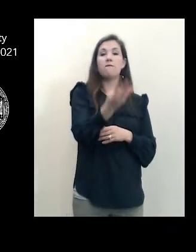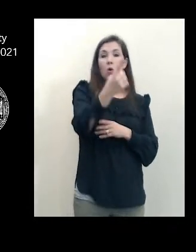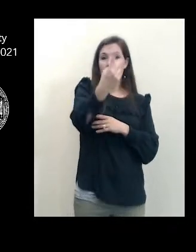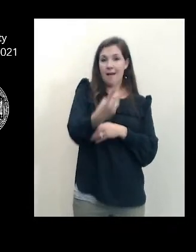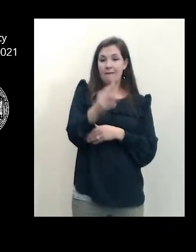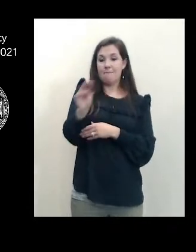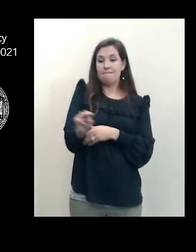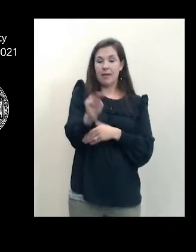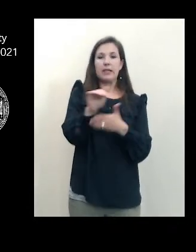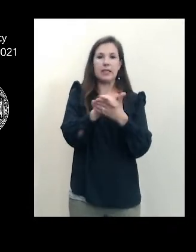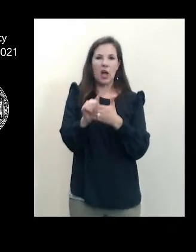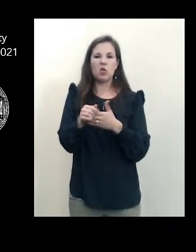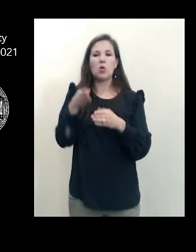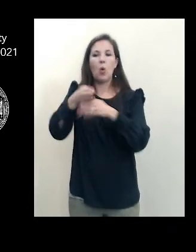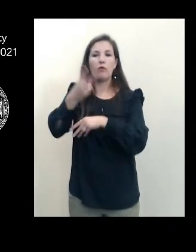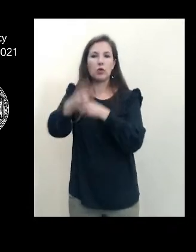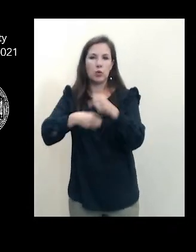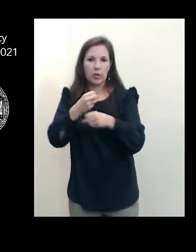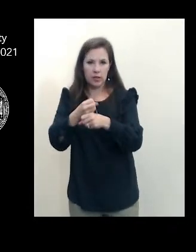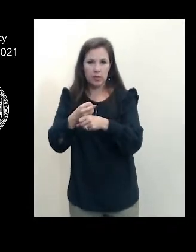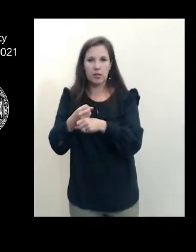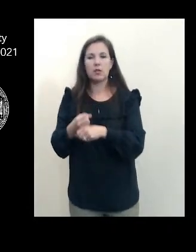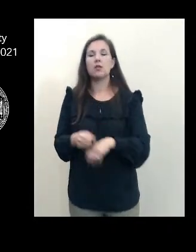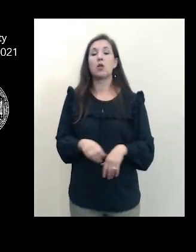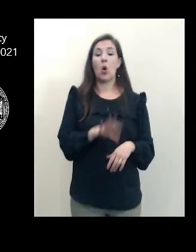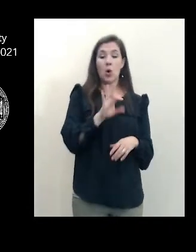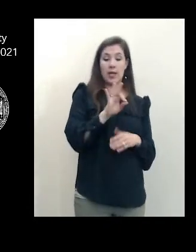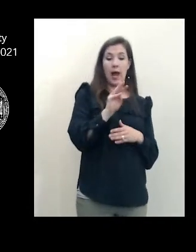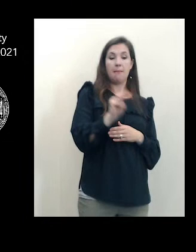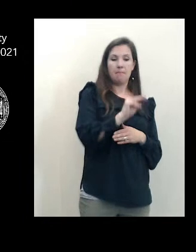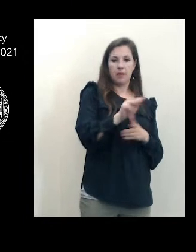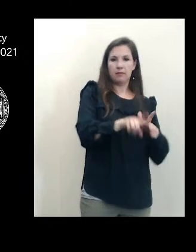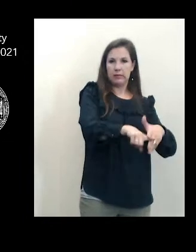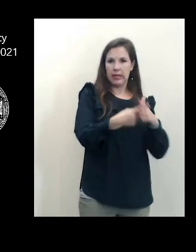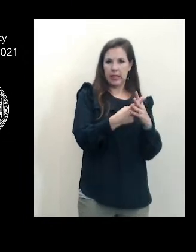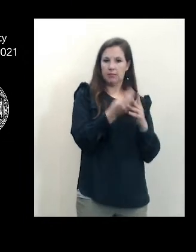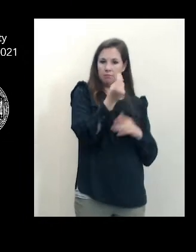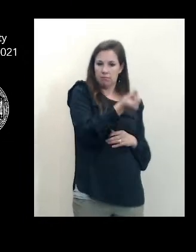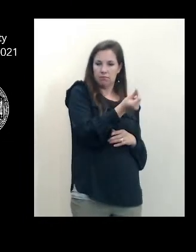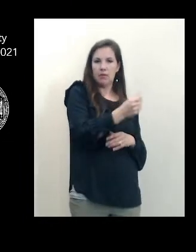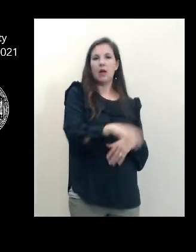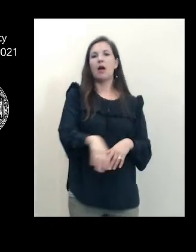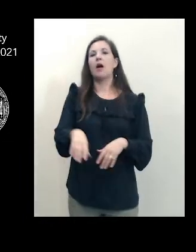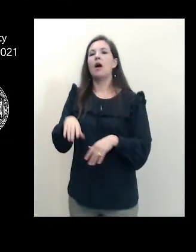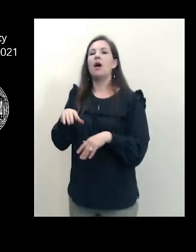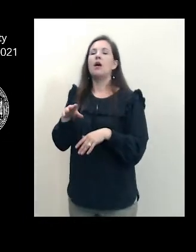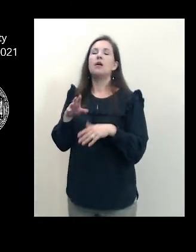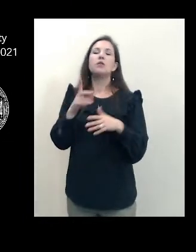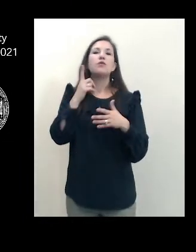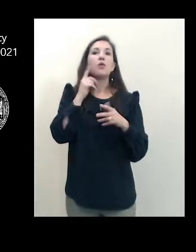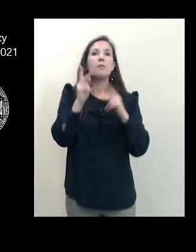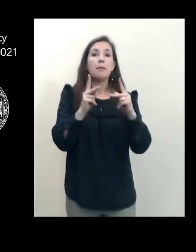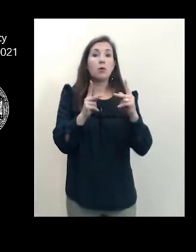right up front. So this is for 22 and 23. And it's to get people over the benefits cliff, to provide them the resources and support that they